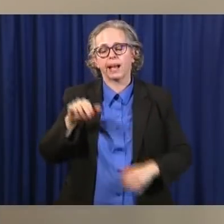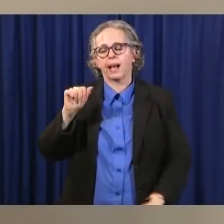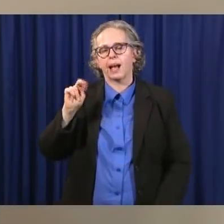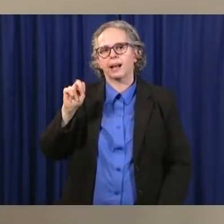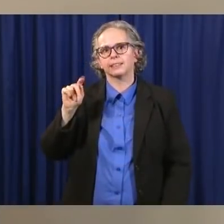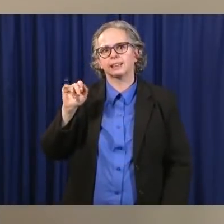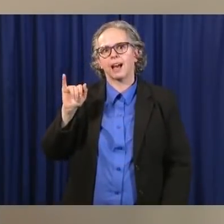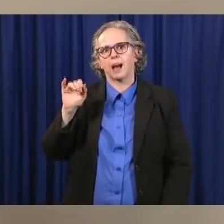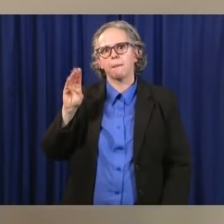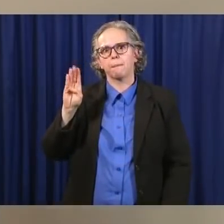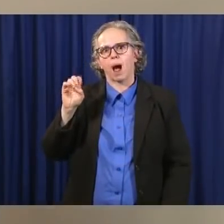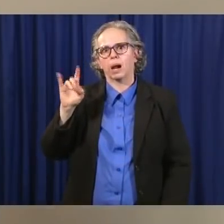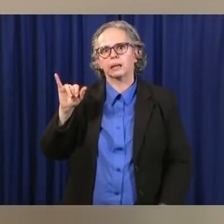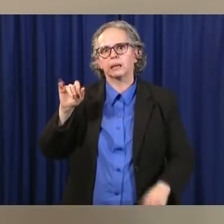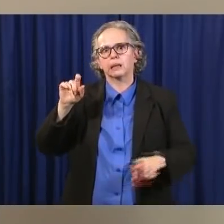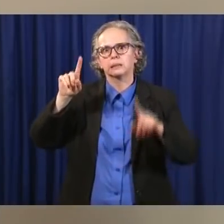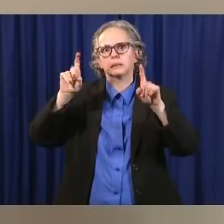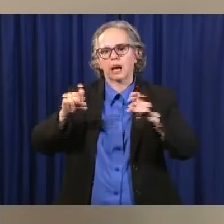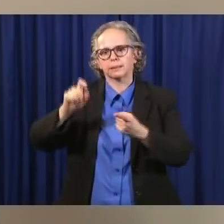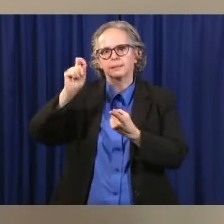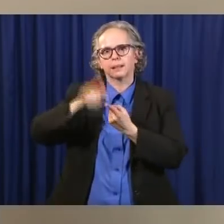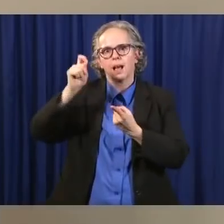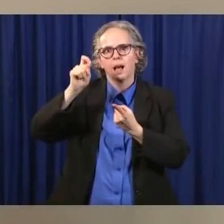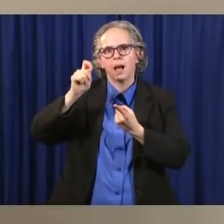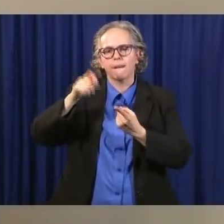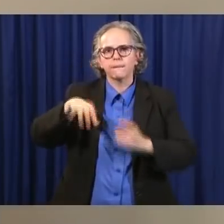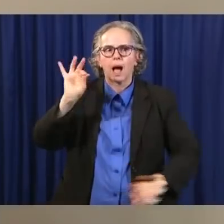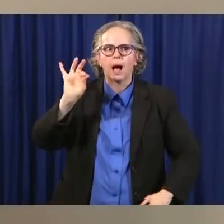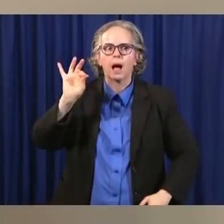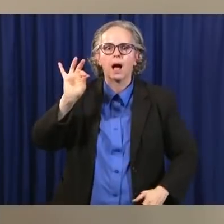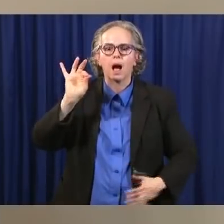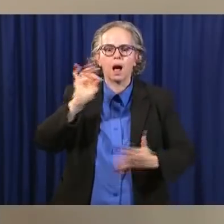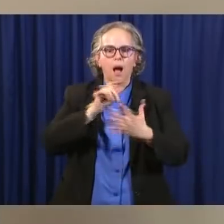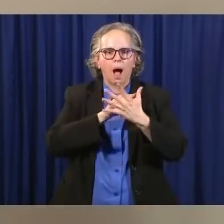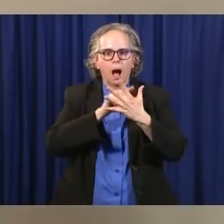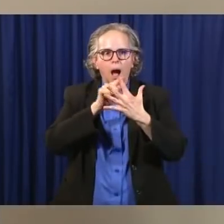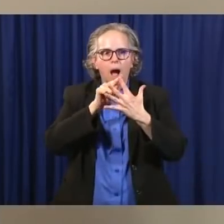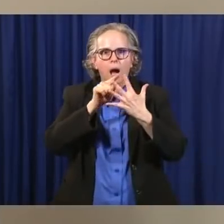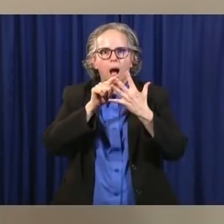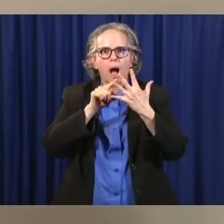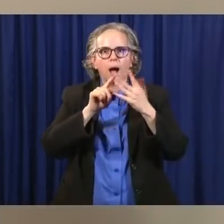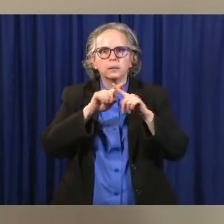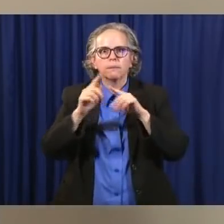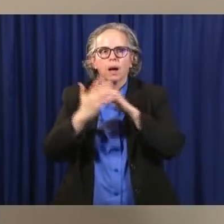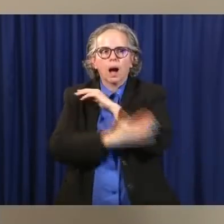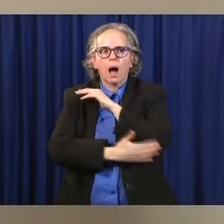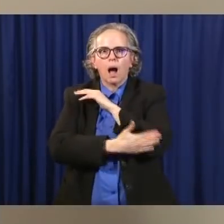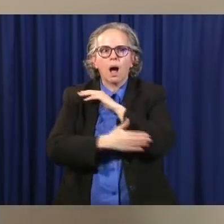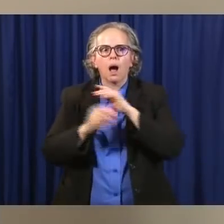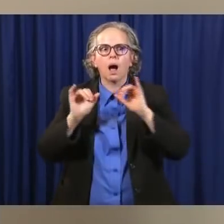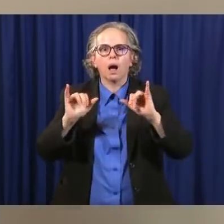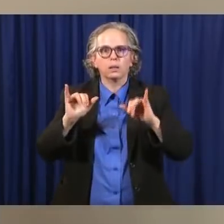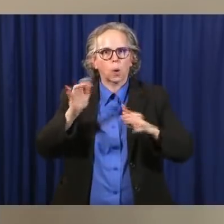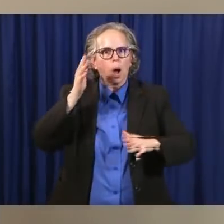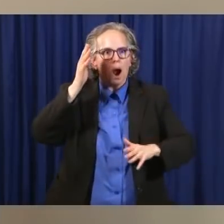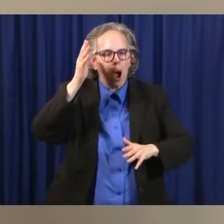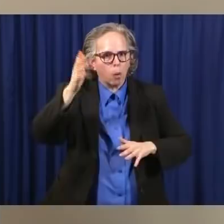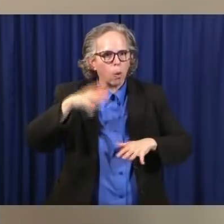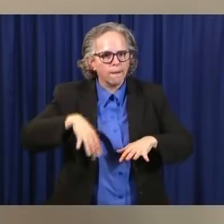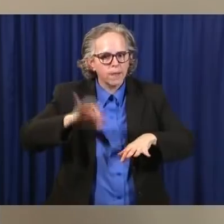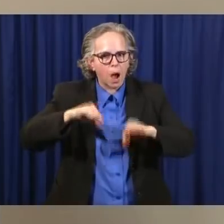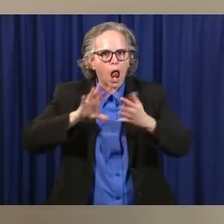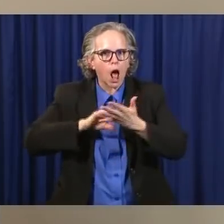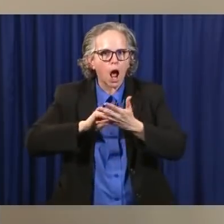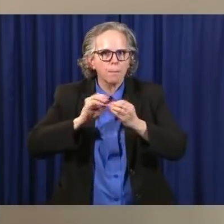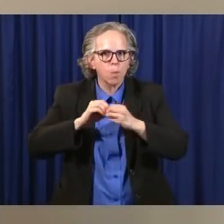will learn more and more about this disease, how long it was here in Ohio, how long it was spreading, as we do more and more testing.